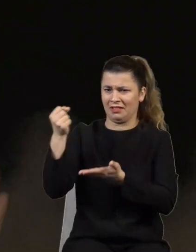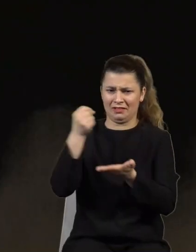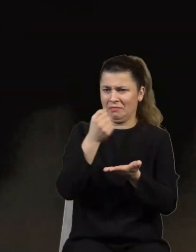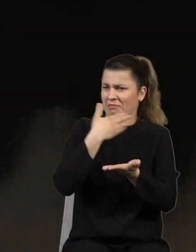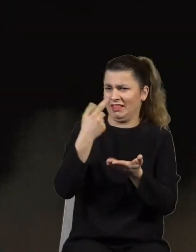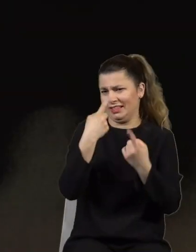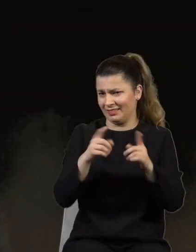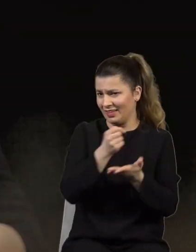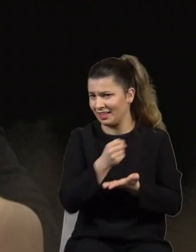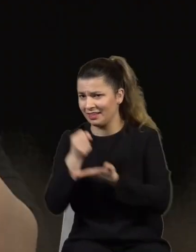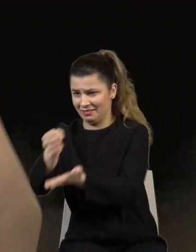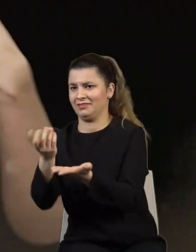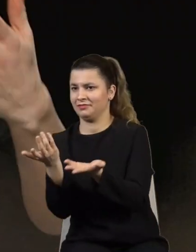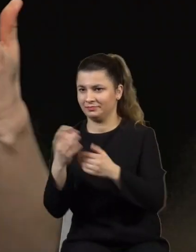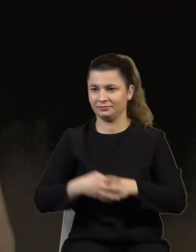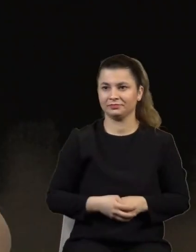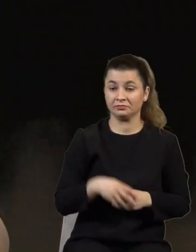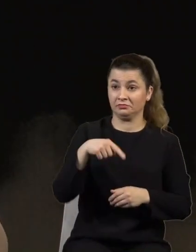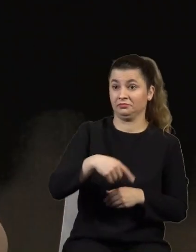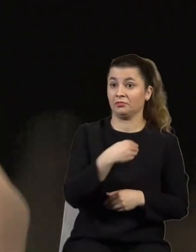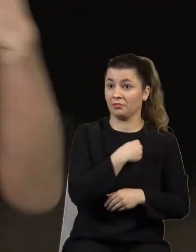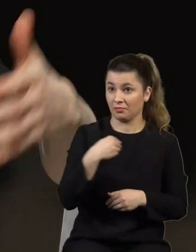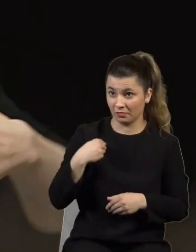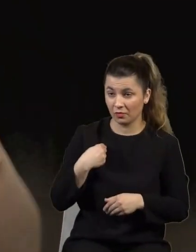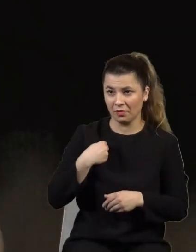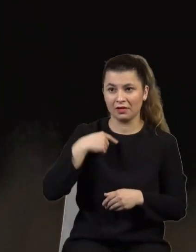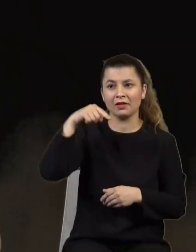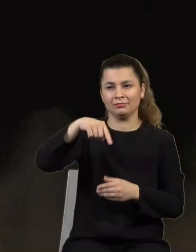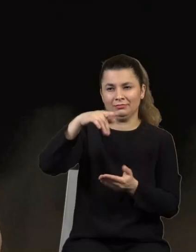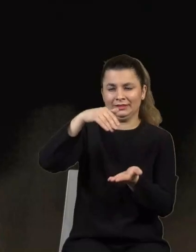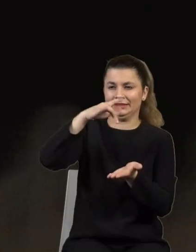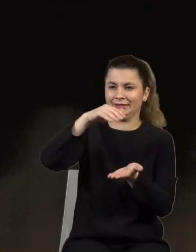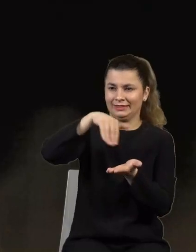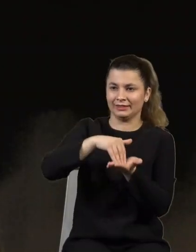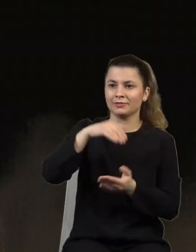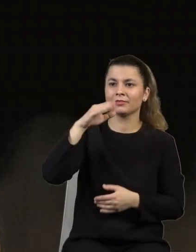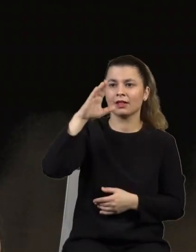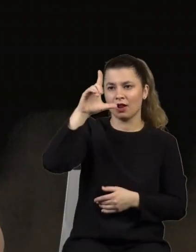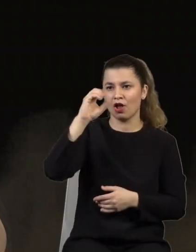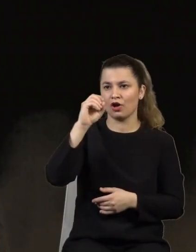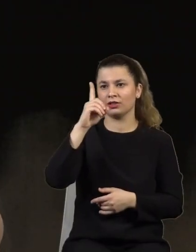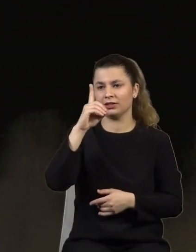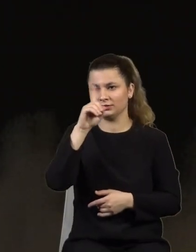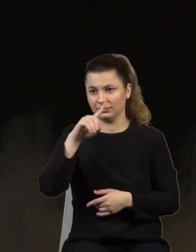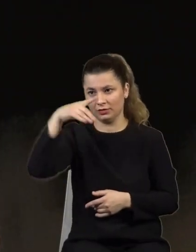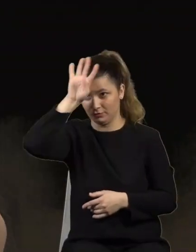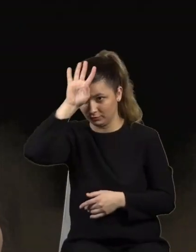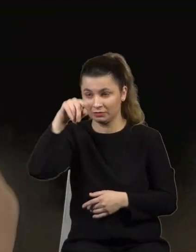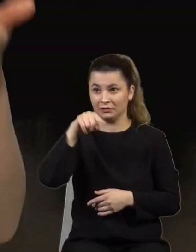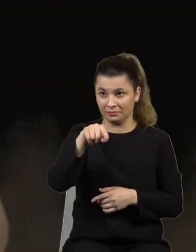Warsaw airports. And then in the initial plans, they expected a lot